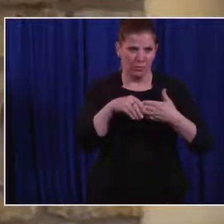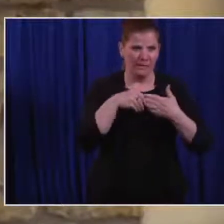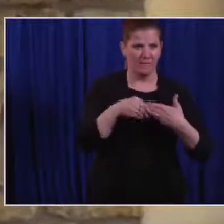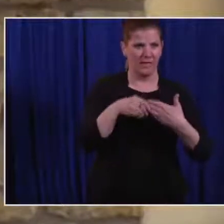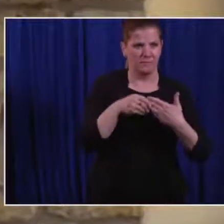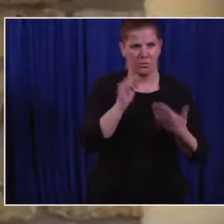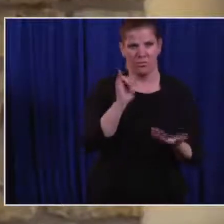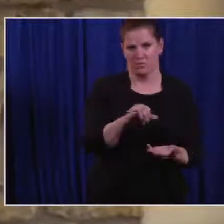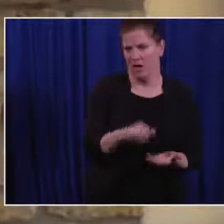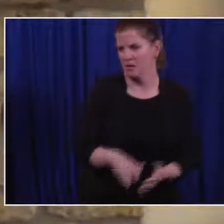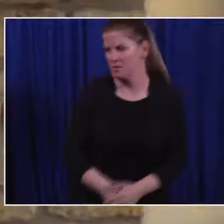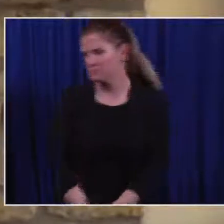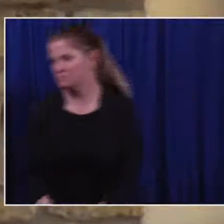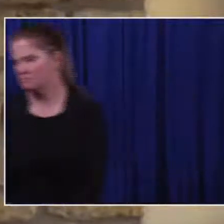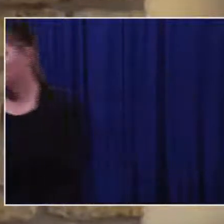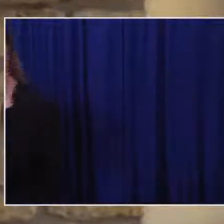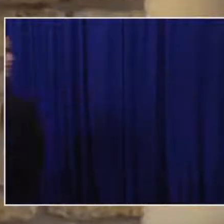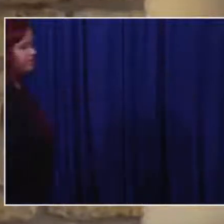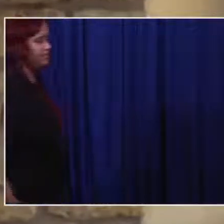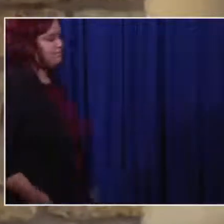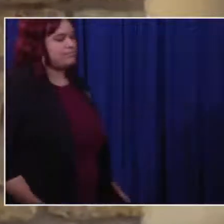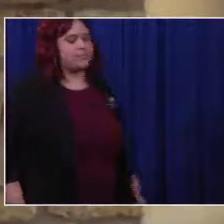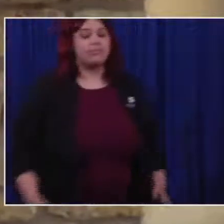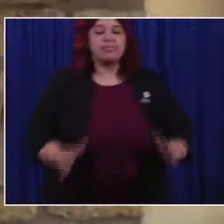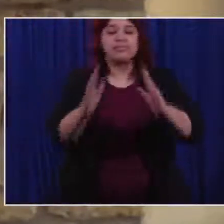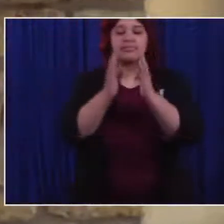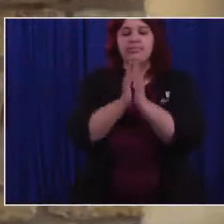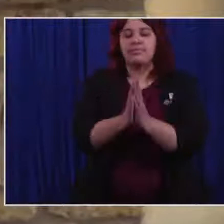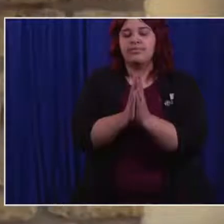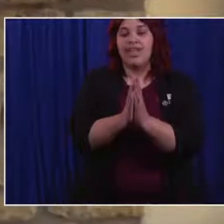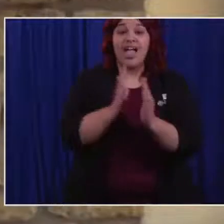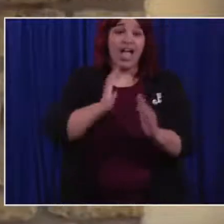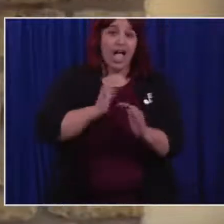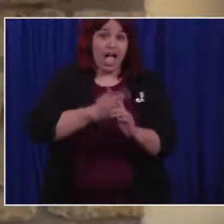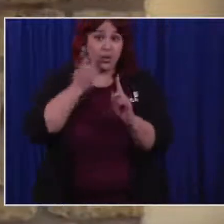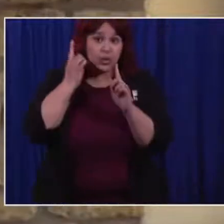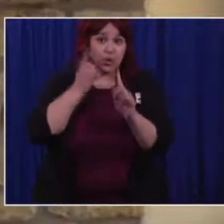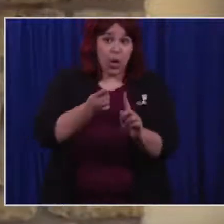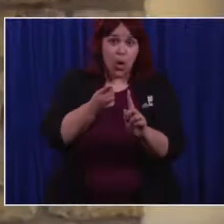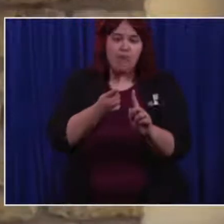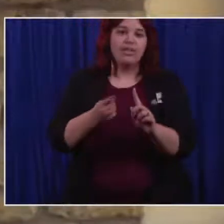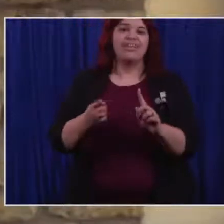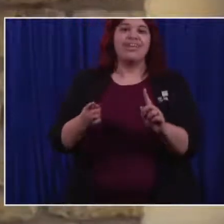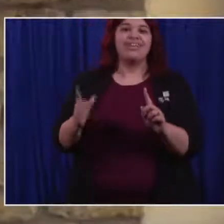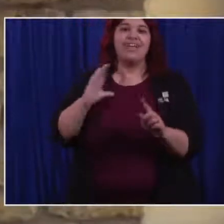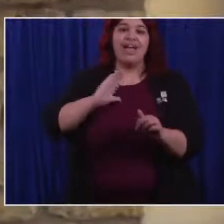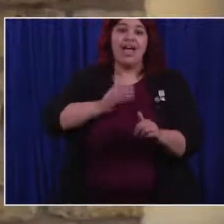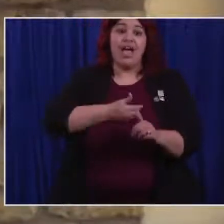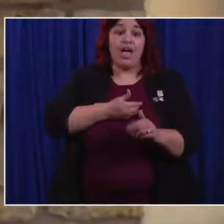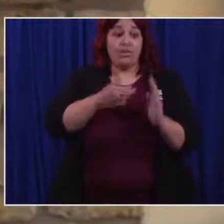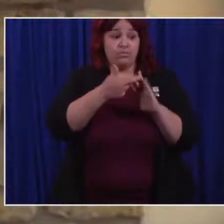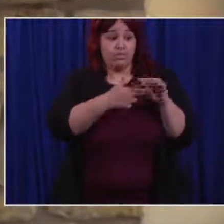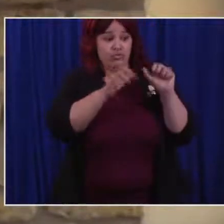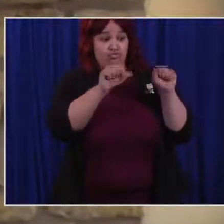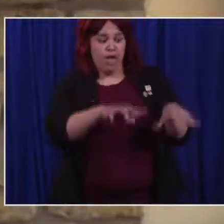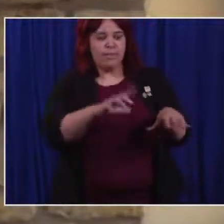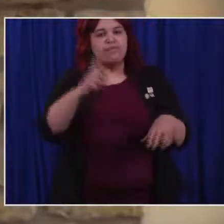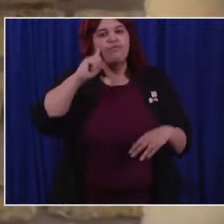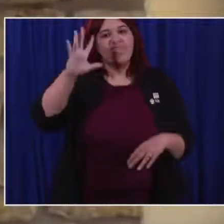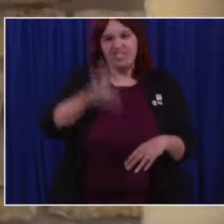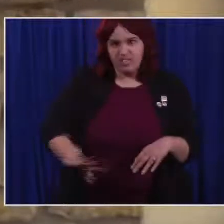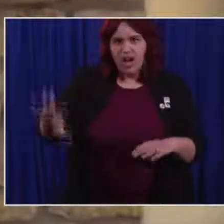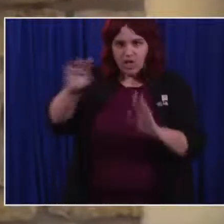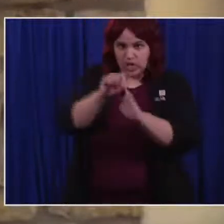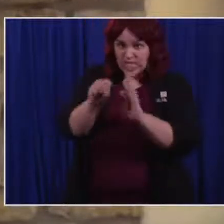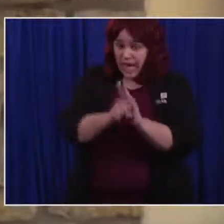statewide. We think that the state will generally move together. Certainly the counties may be different, but that, if you can